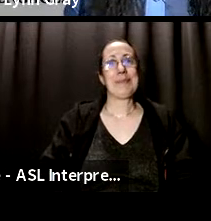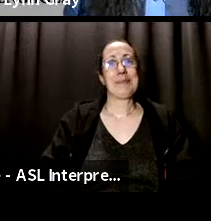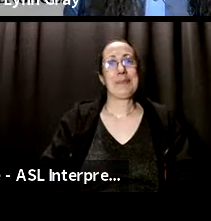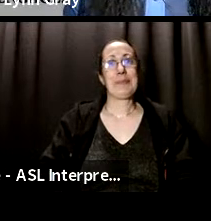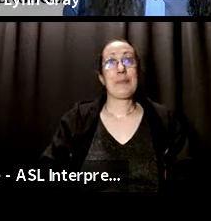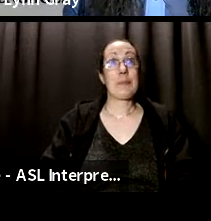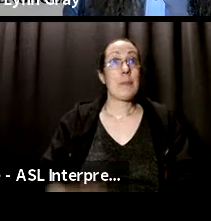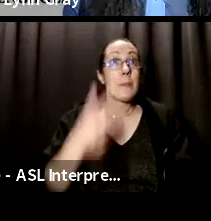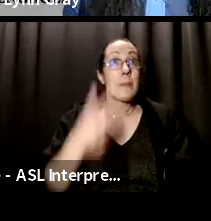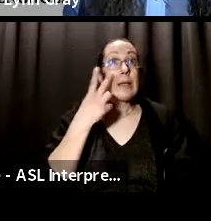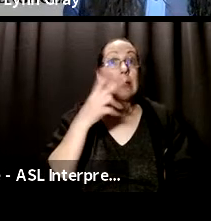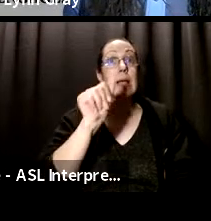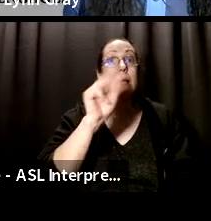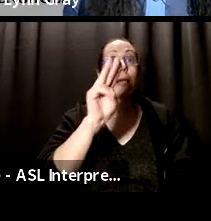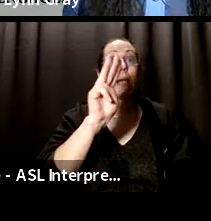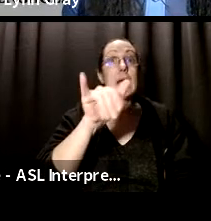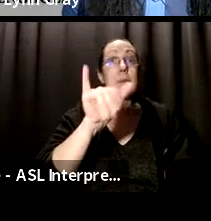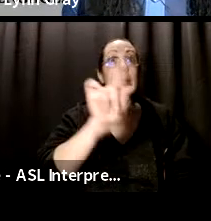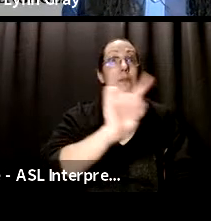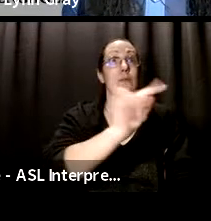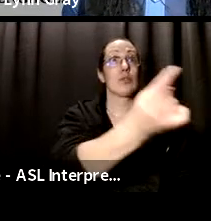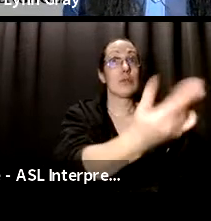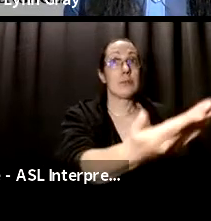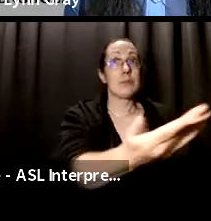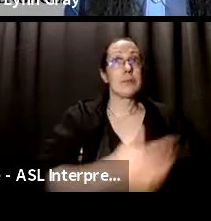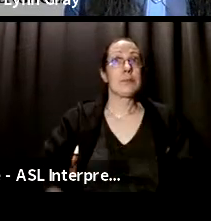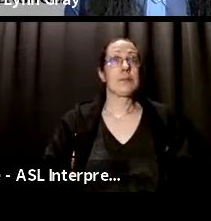I see Amy, you're up first.